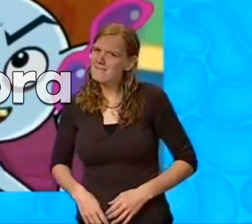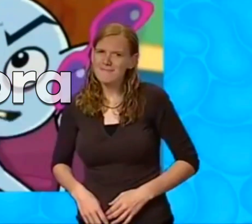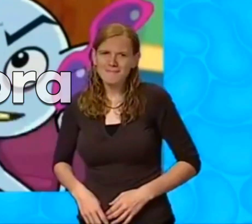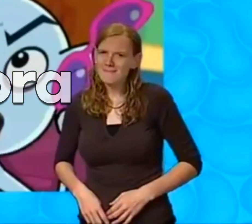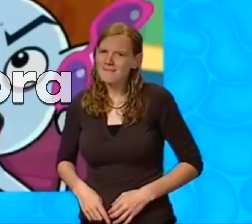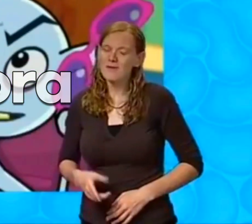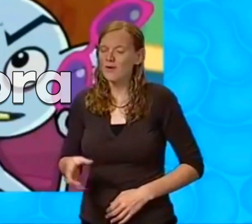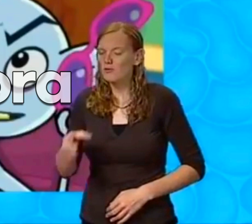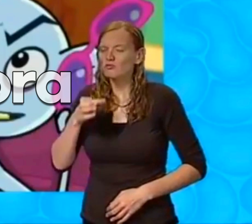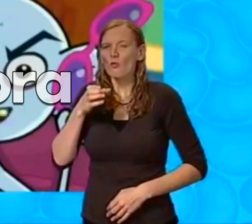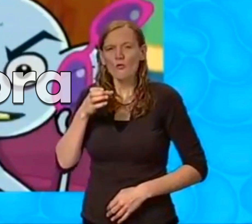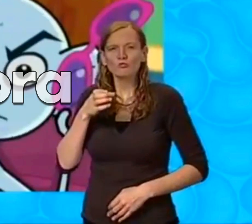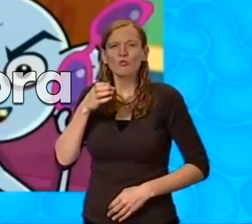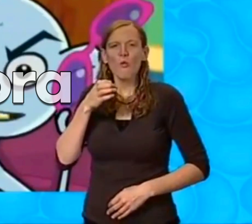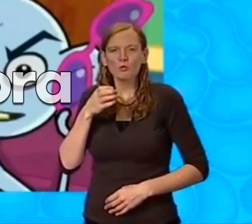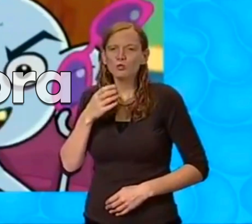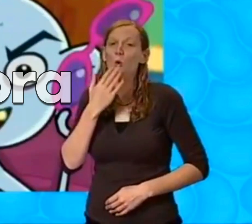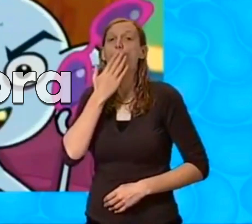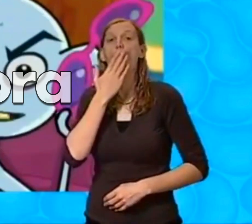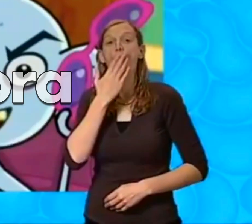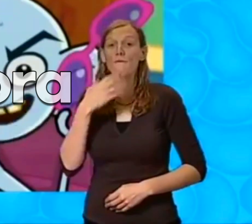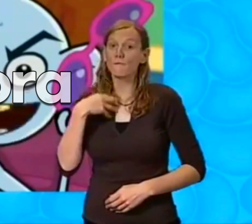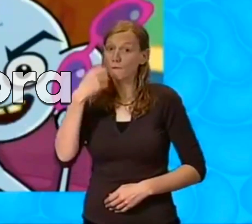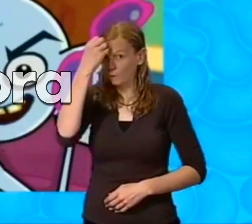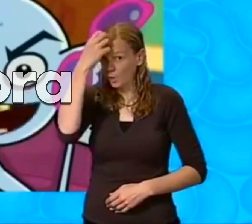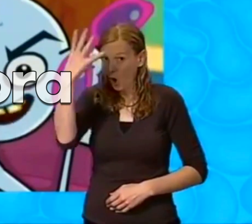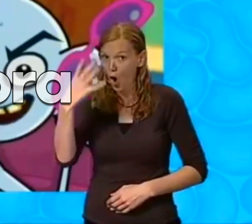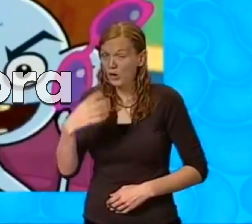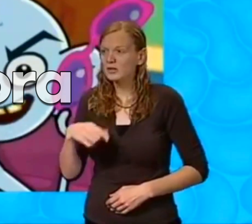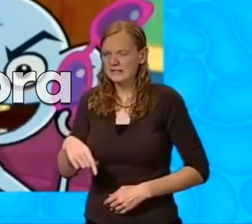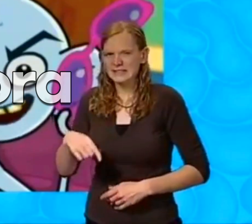Oh, I forgot. It's a bit dark there.